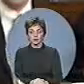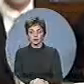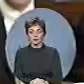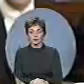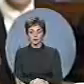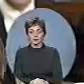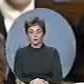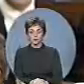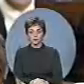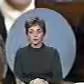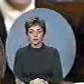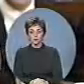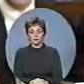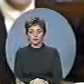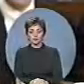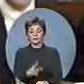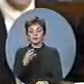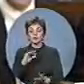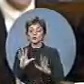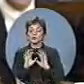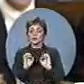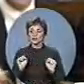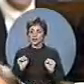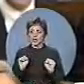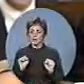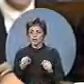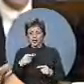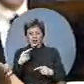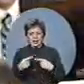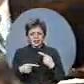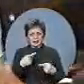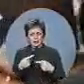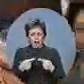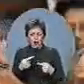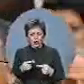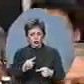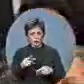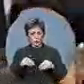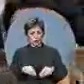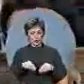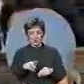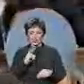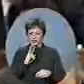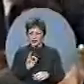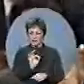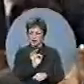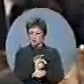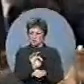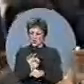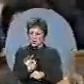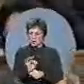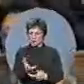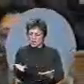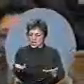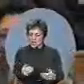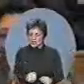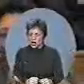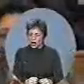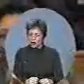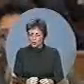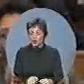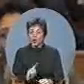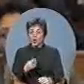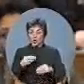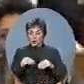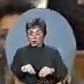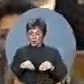Mr. Speaker, the Prime Minister's allegations are simply beneath contempt. The Prime Minister has attempted in this House to impugn